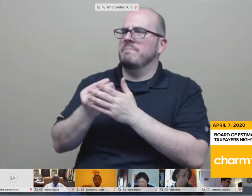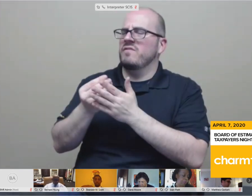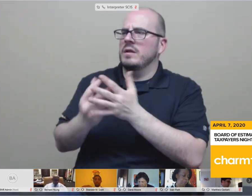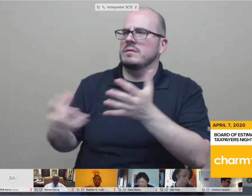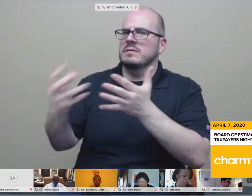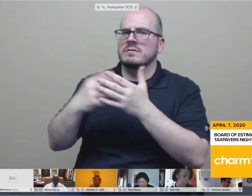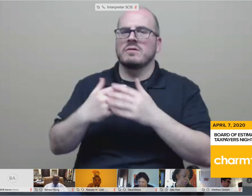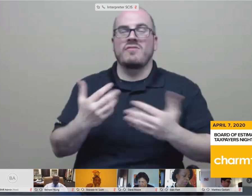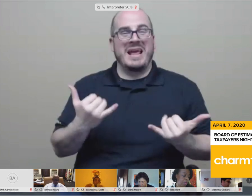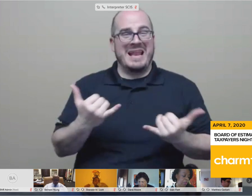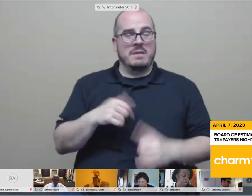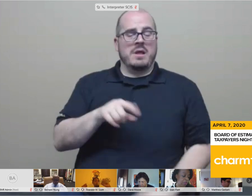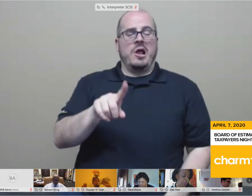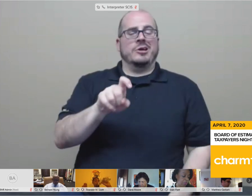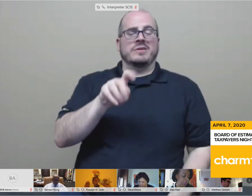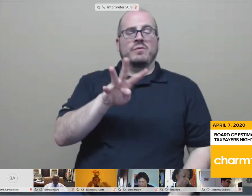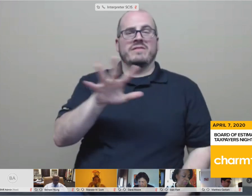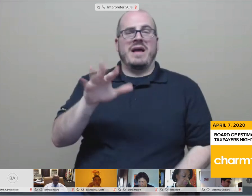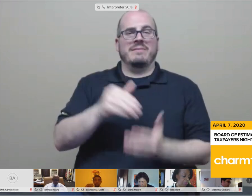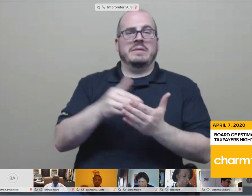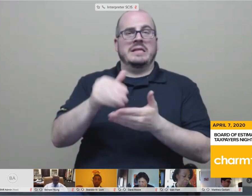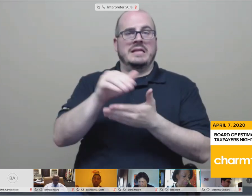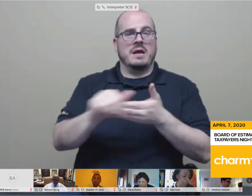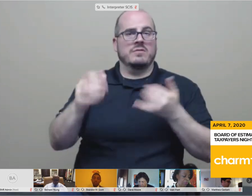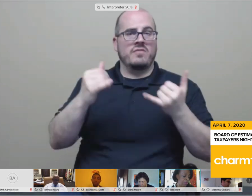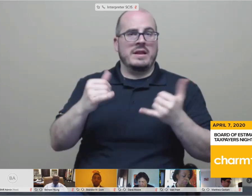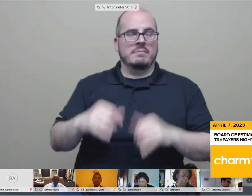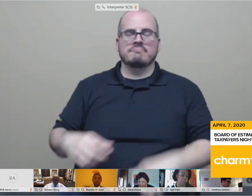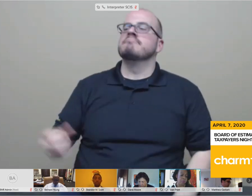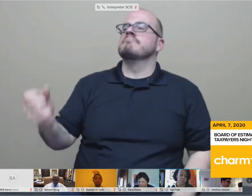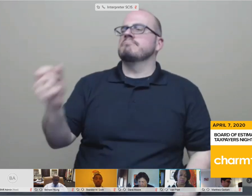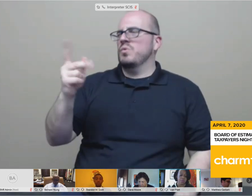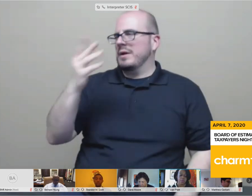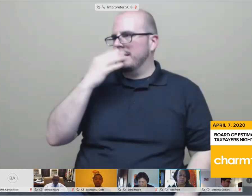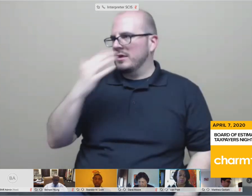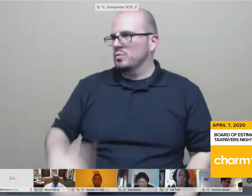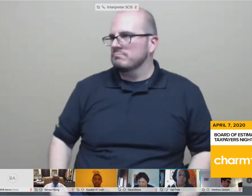$145 million. Okay, thank you. Mm-hmm.